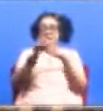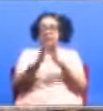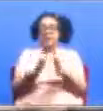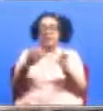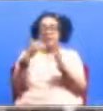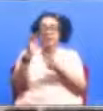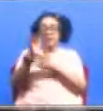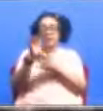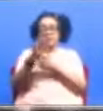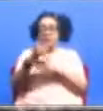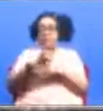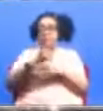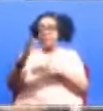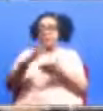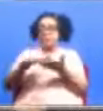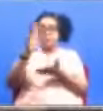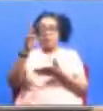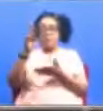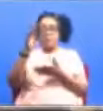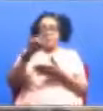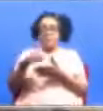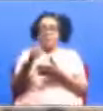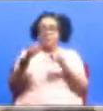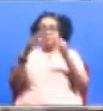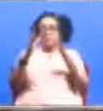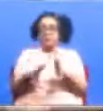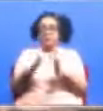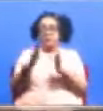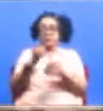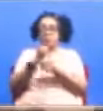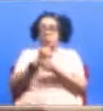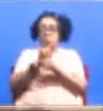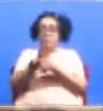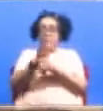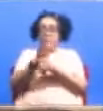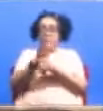called for the deployment of more KWS officers to intensify the operation. Rose Wangui, NTV.